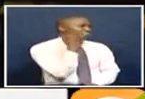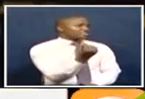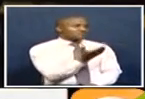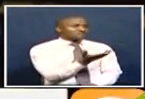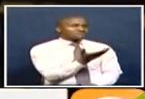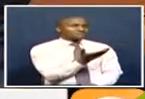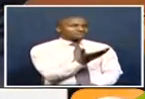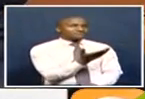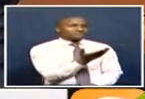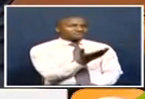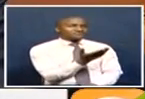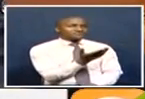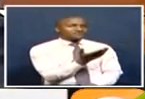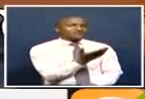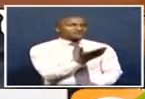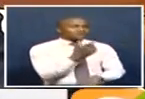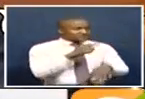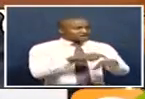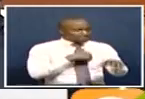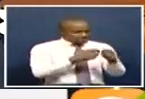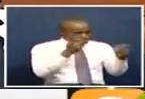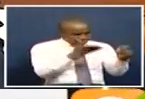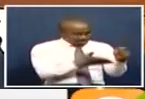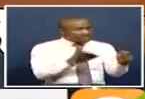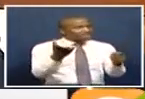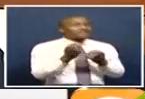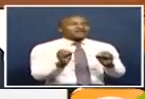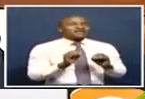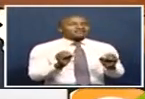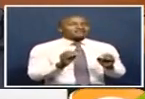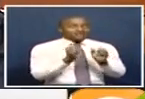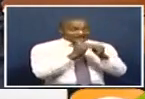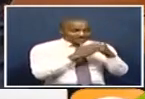He wasn't around when I was on newspapers. Mm. Check in 1964,